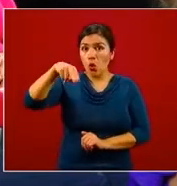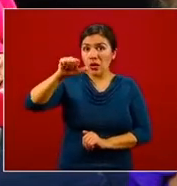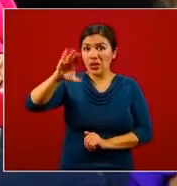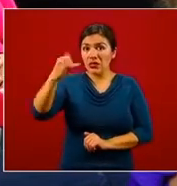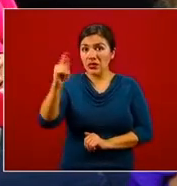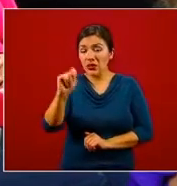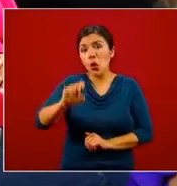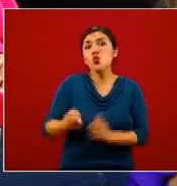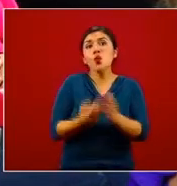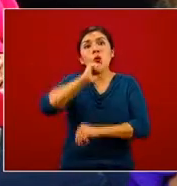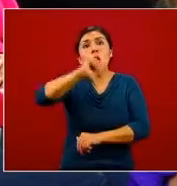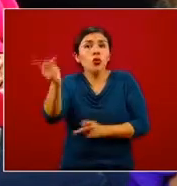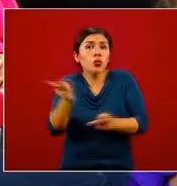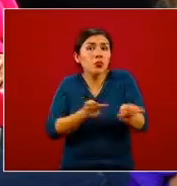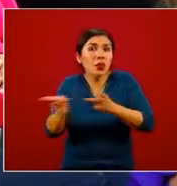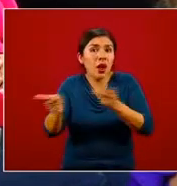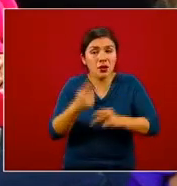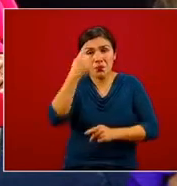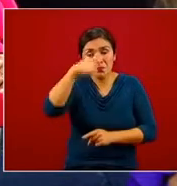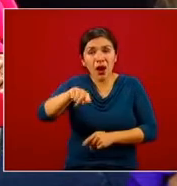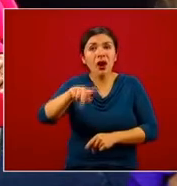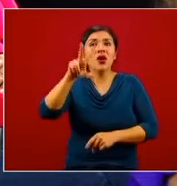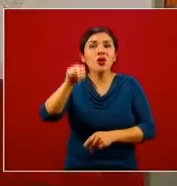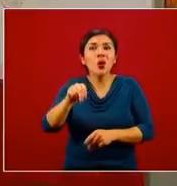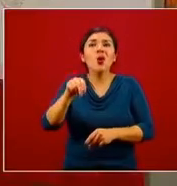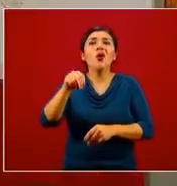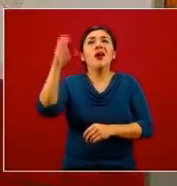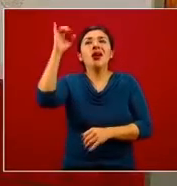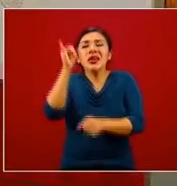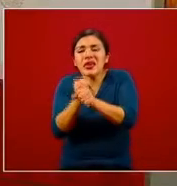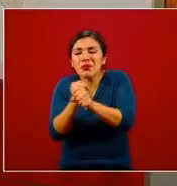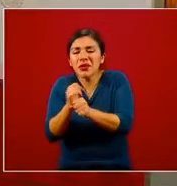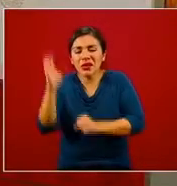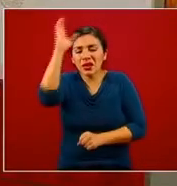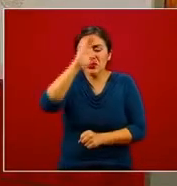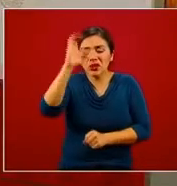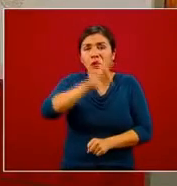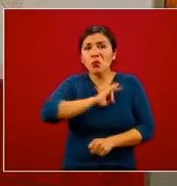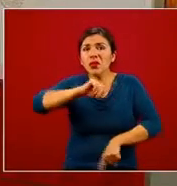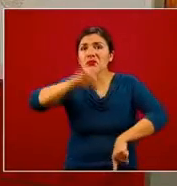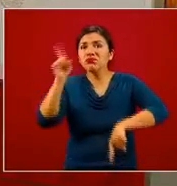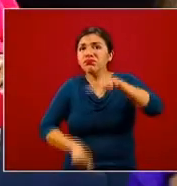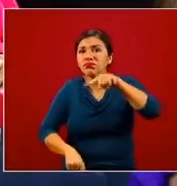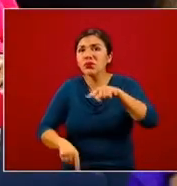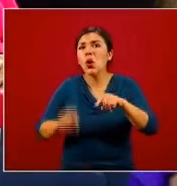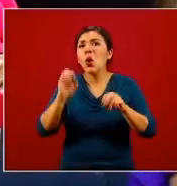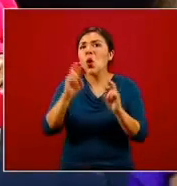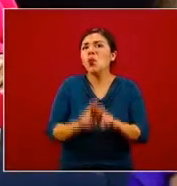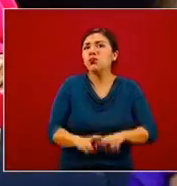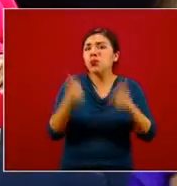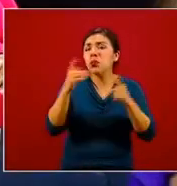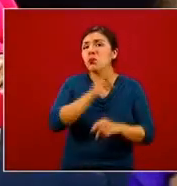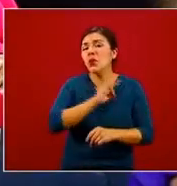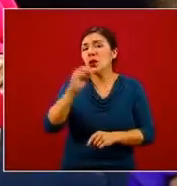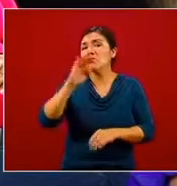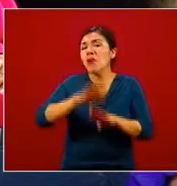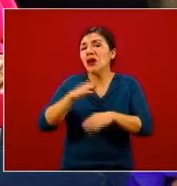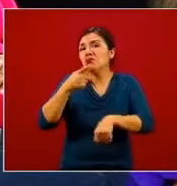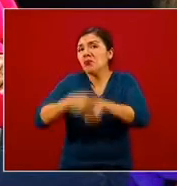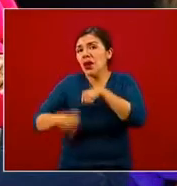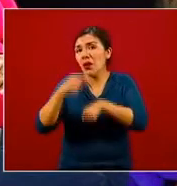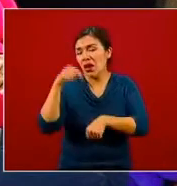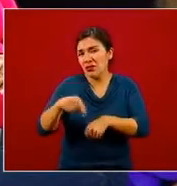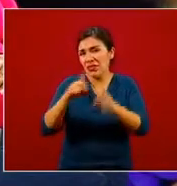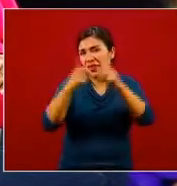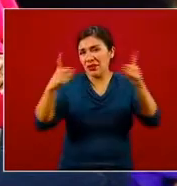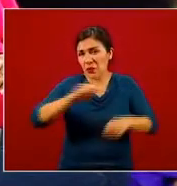revised for each center in order to determine specific amounts? Could there be a plan B so that